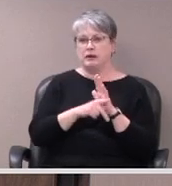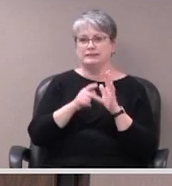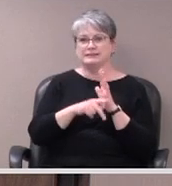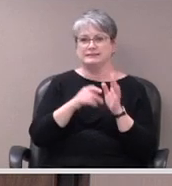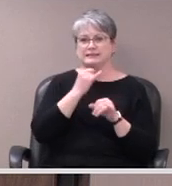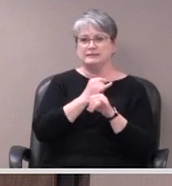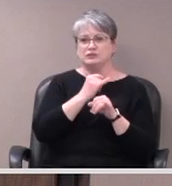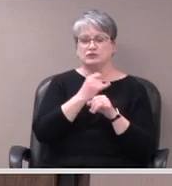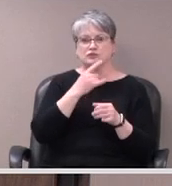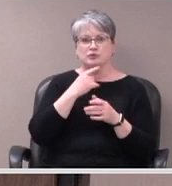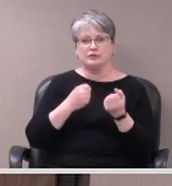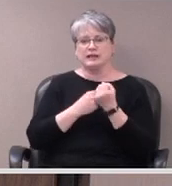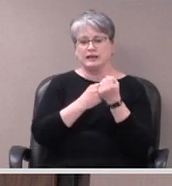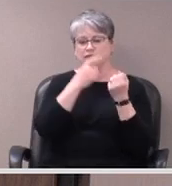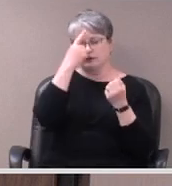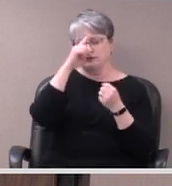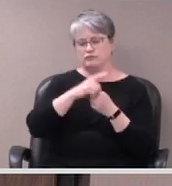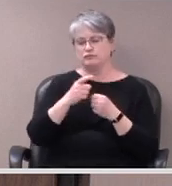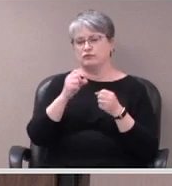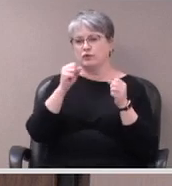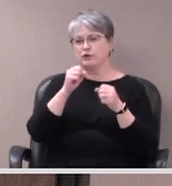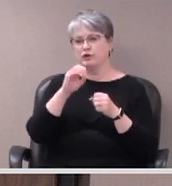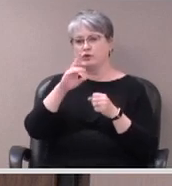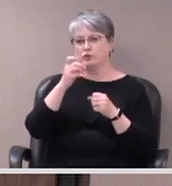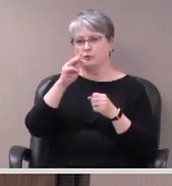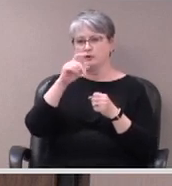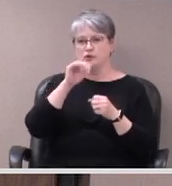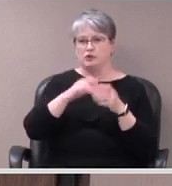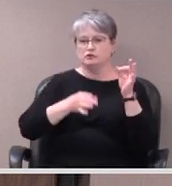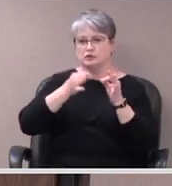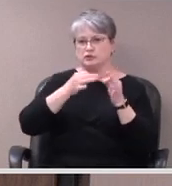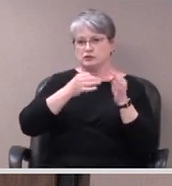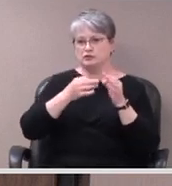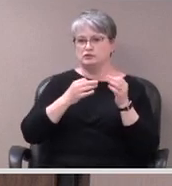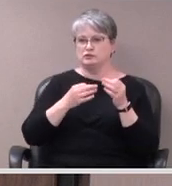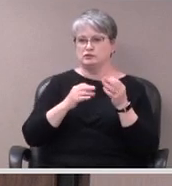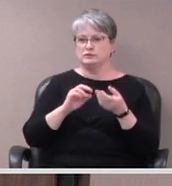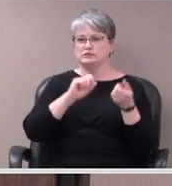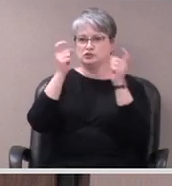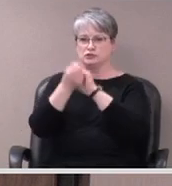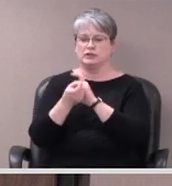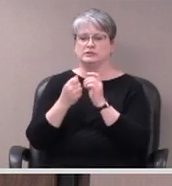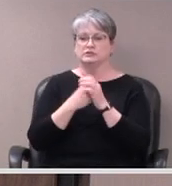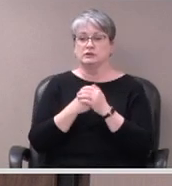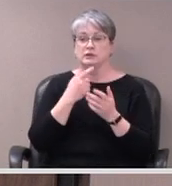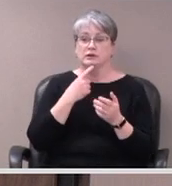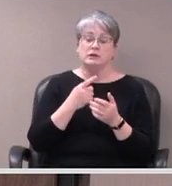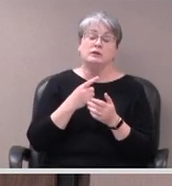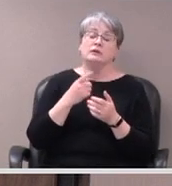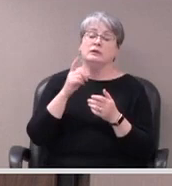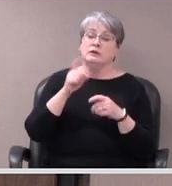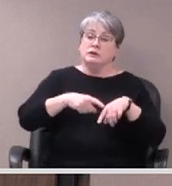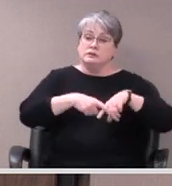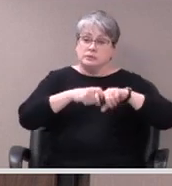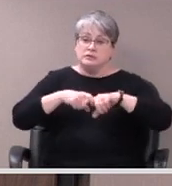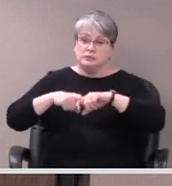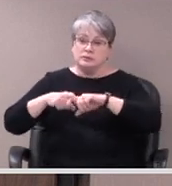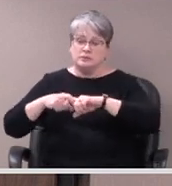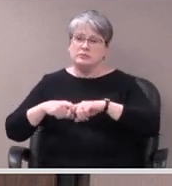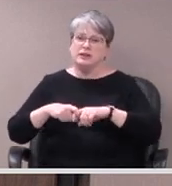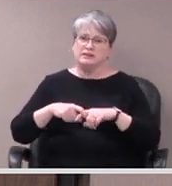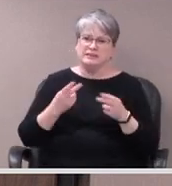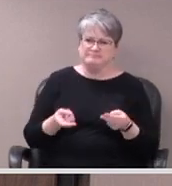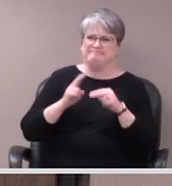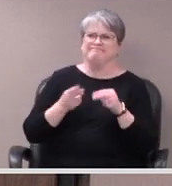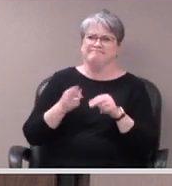that advocates for criminal justice reform. School suspensions and expulsions have increased fivefold since 1980, an increase